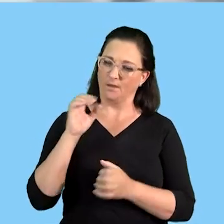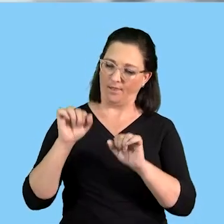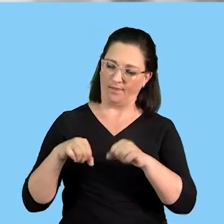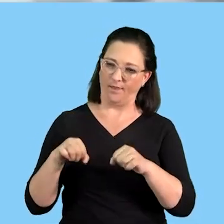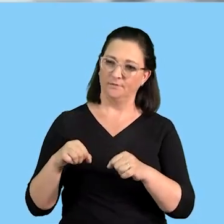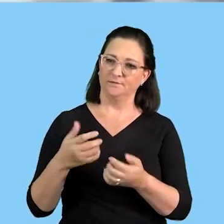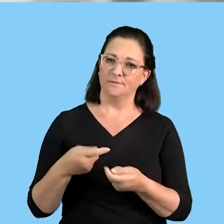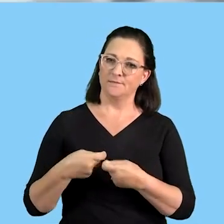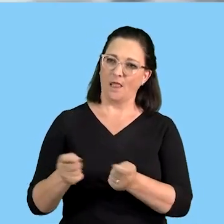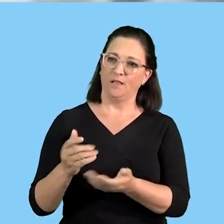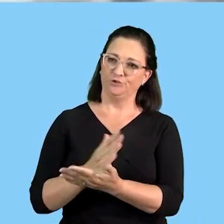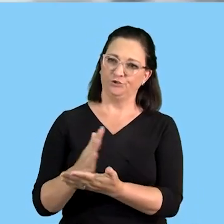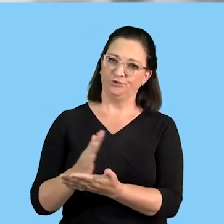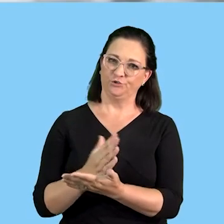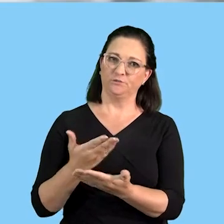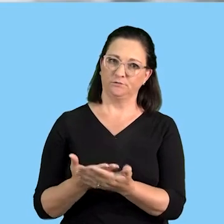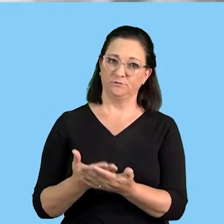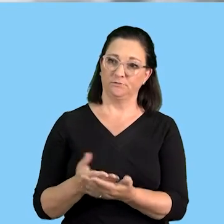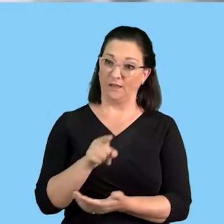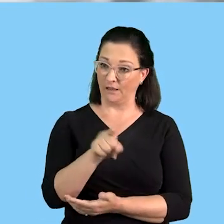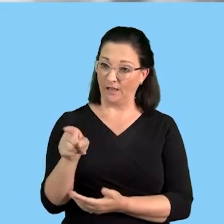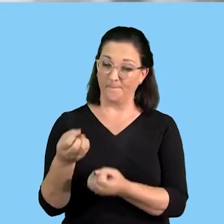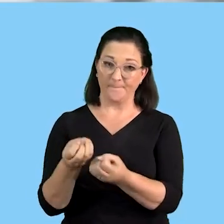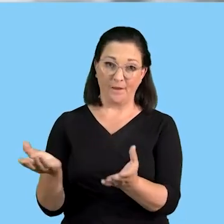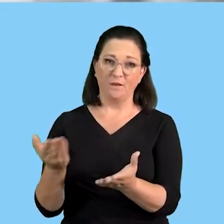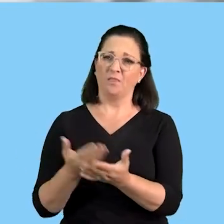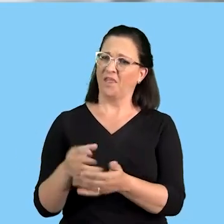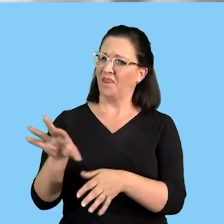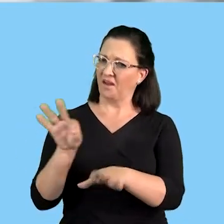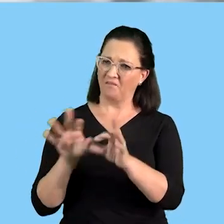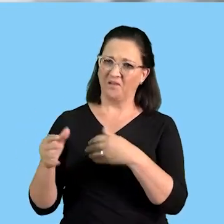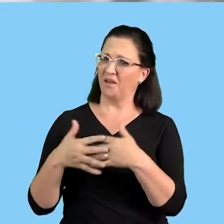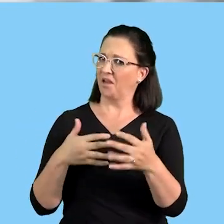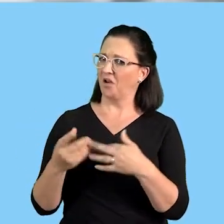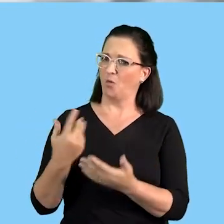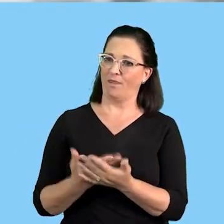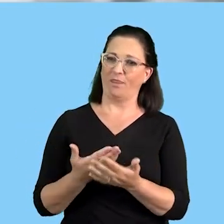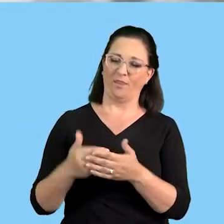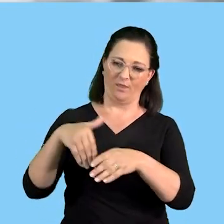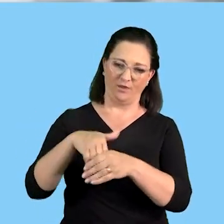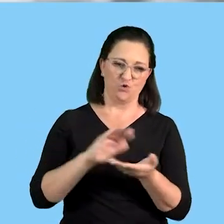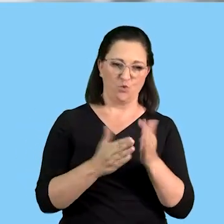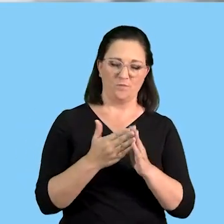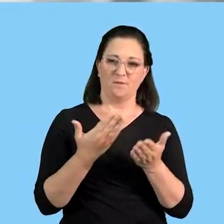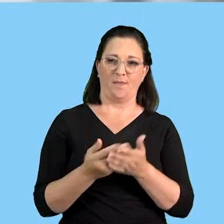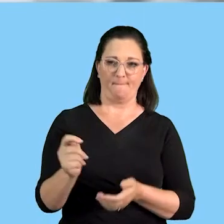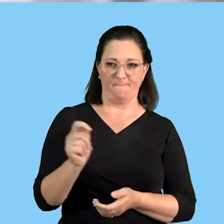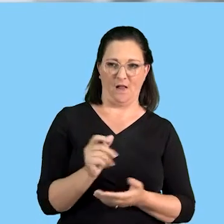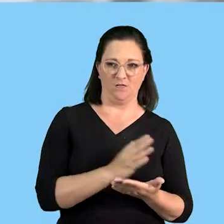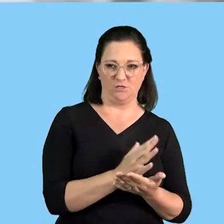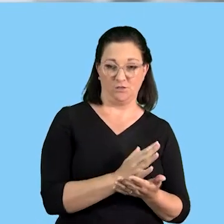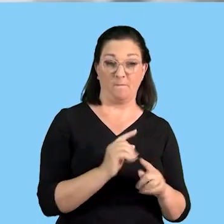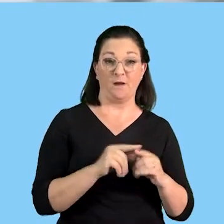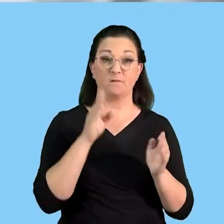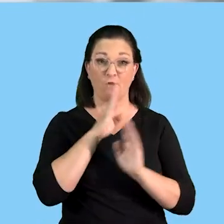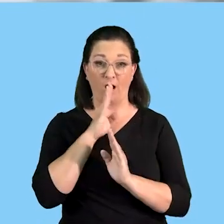sells shares to the public, meaning they can invite anyone in the communities to come and buy shares, whereas with the private